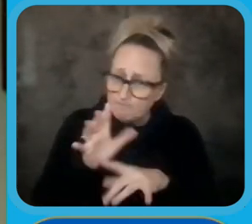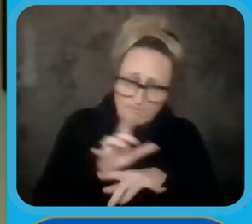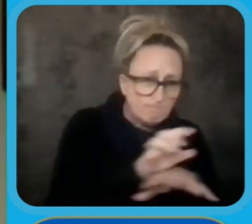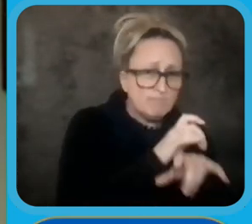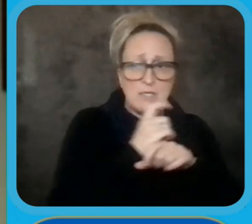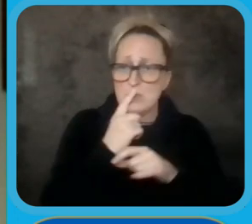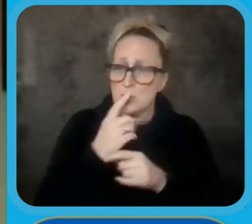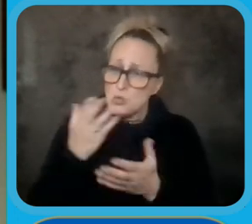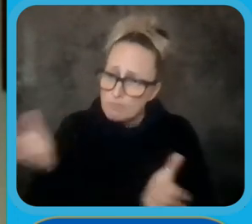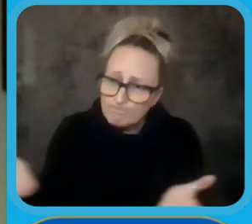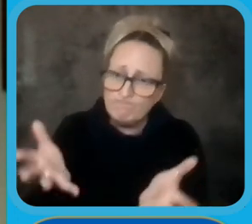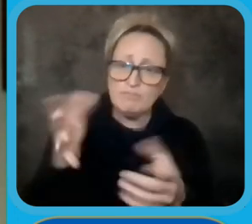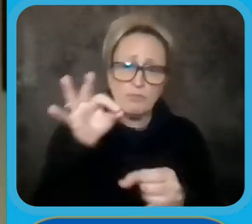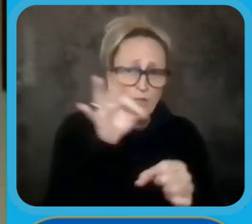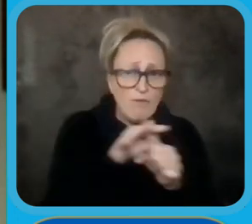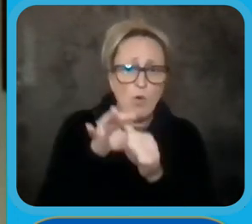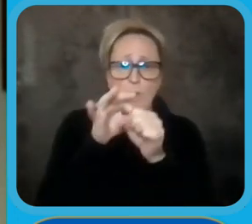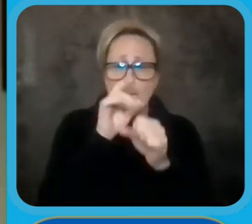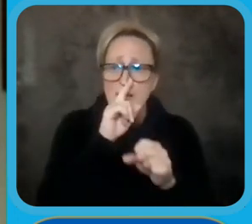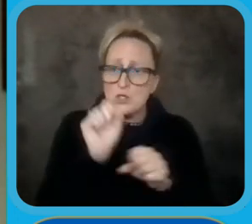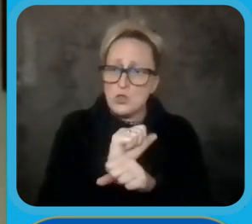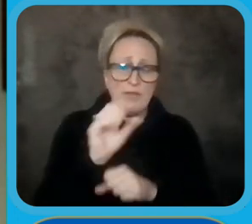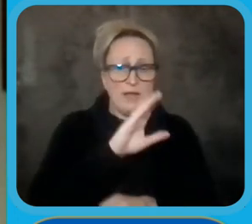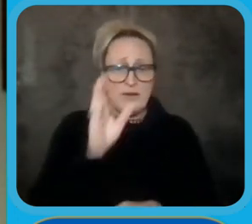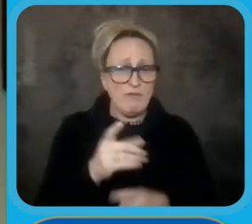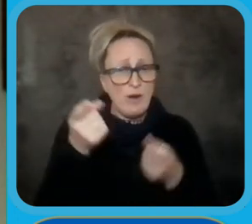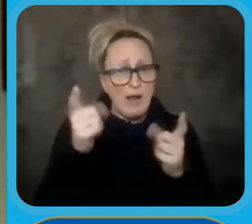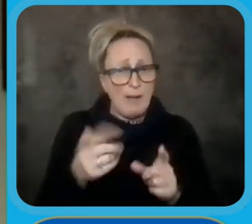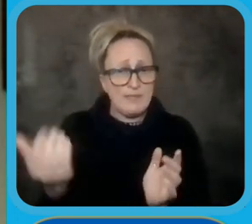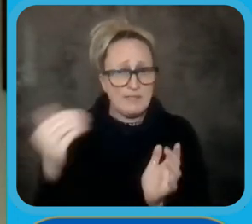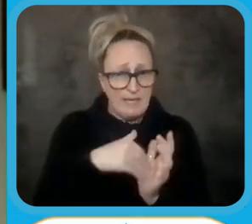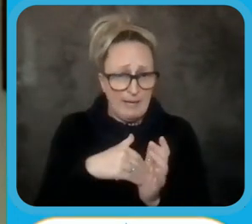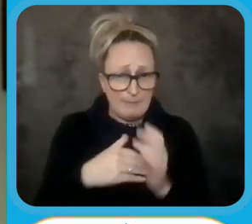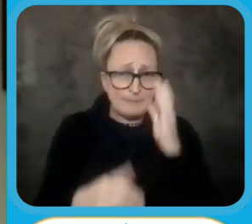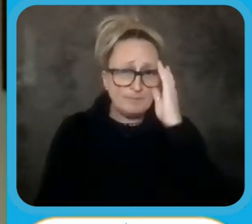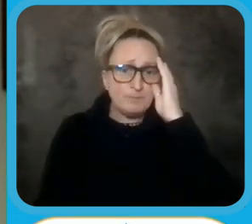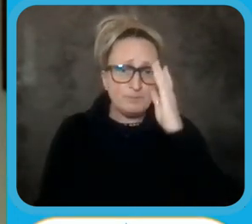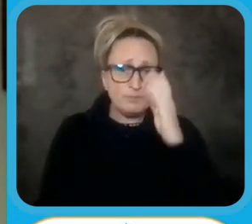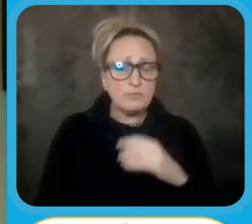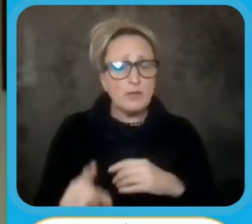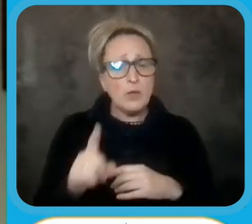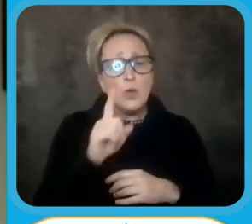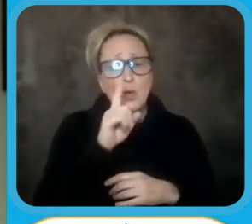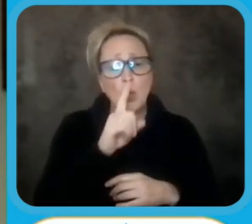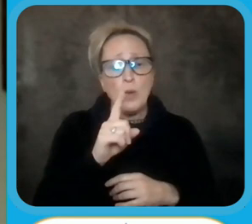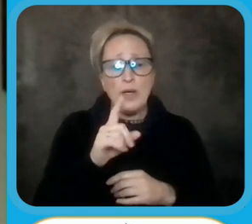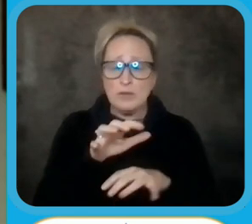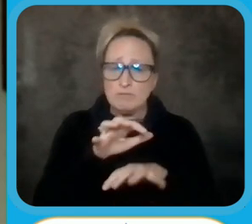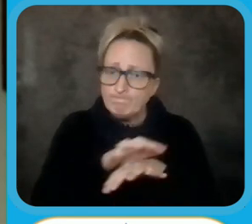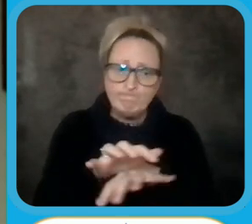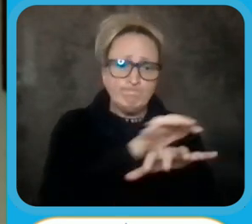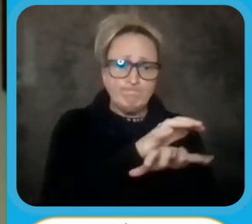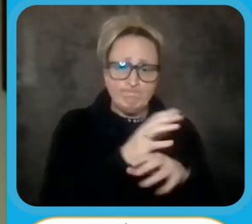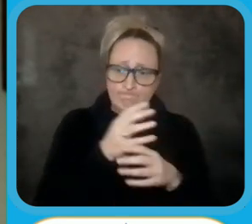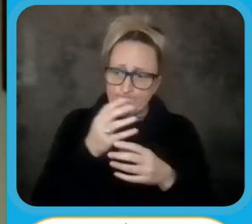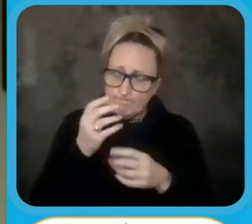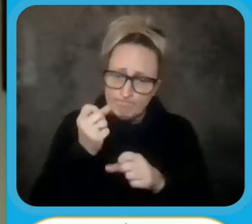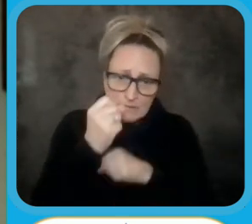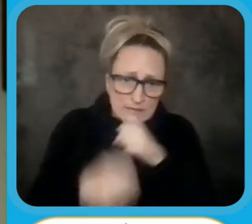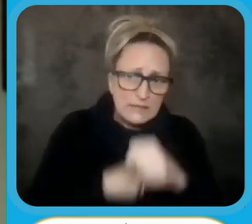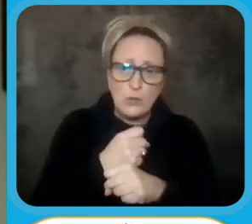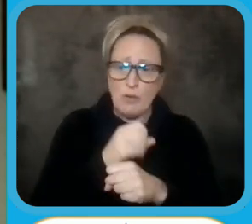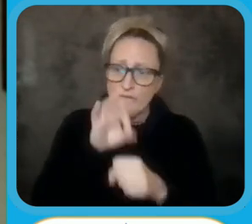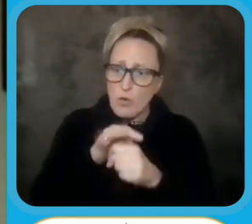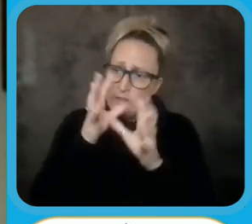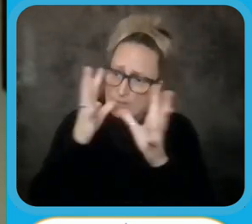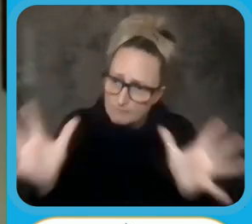the vote and make sure that never happens again. A robust field operation, year-round voter